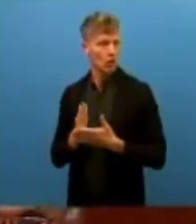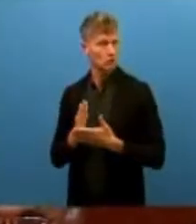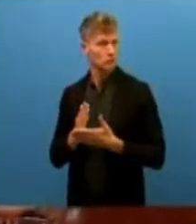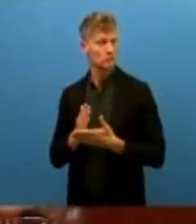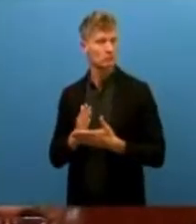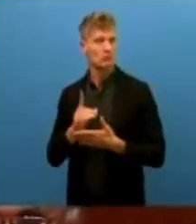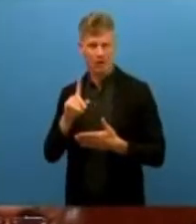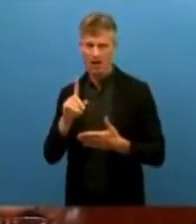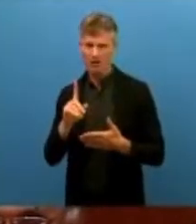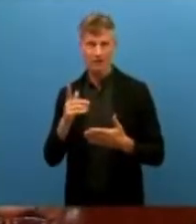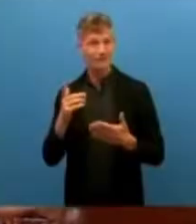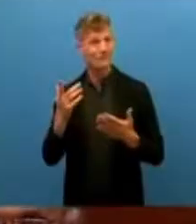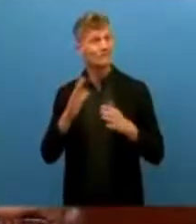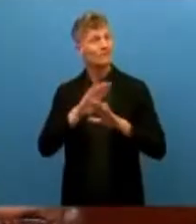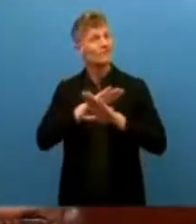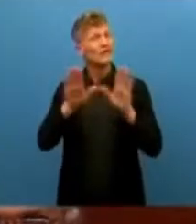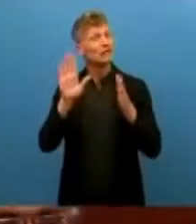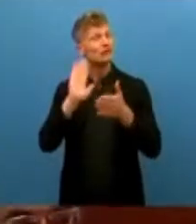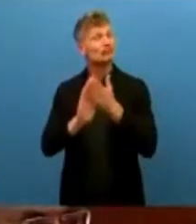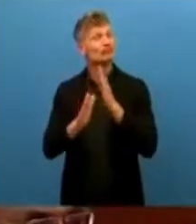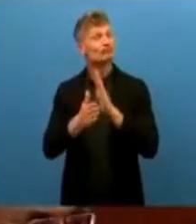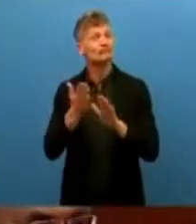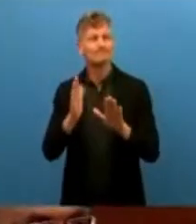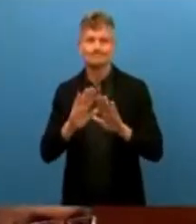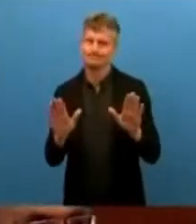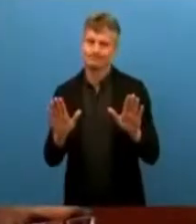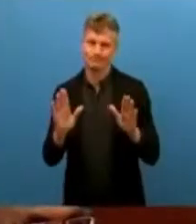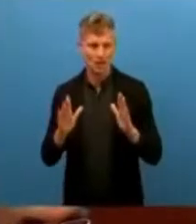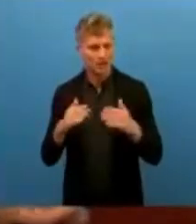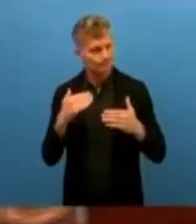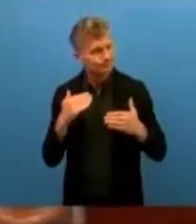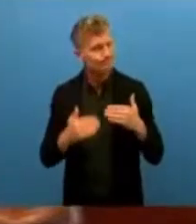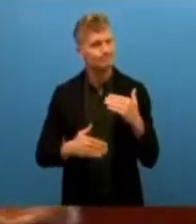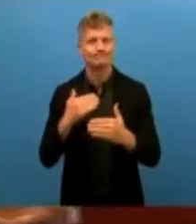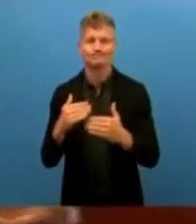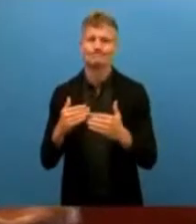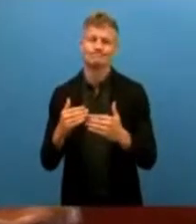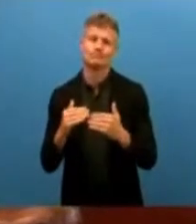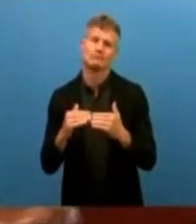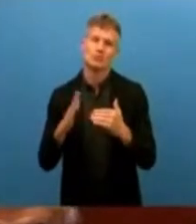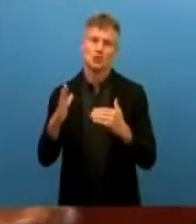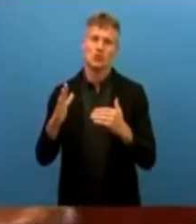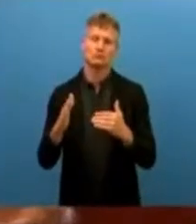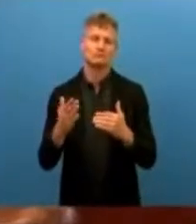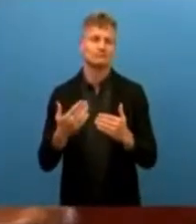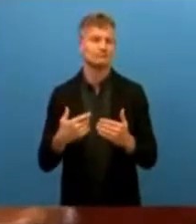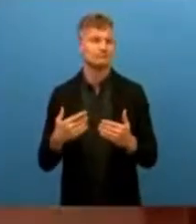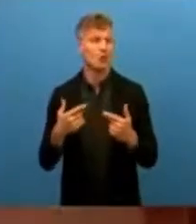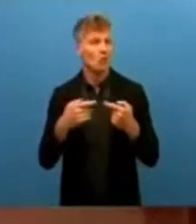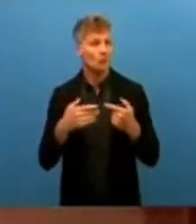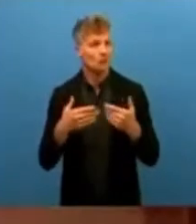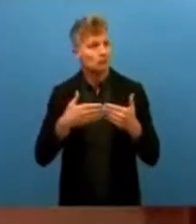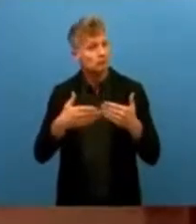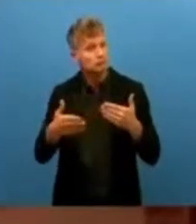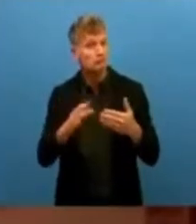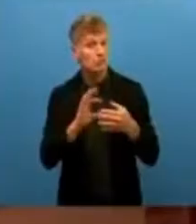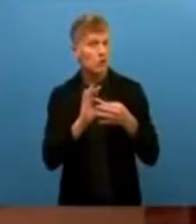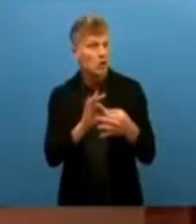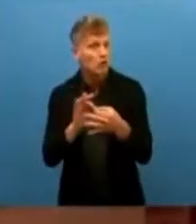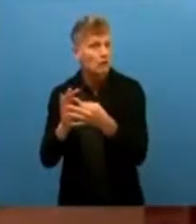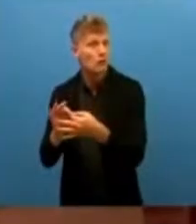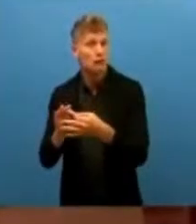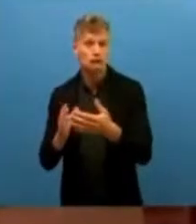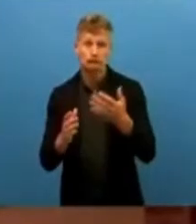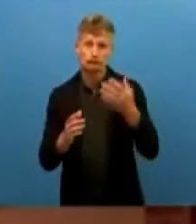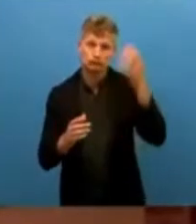that we continue to engage with Indigenous peoples and states going forward. Thank you. Thank you so much.